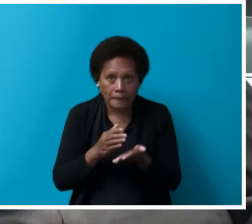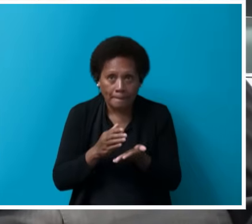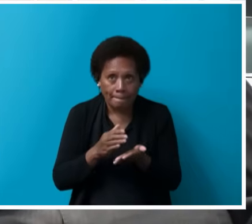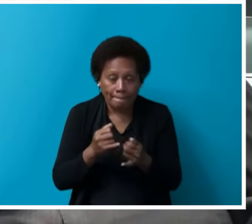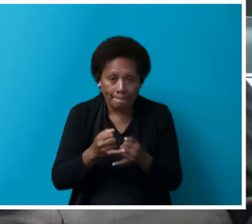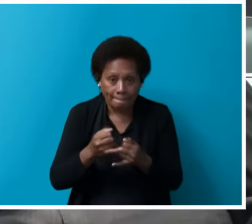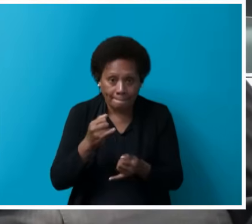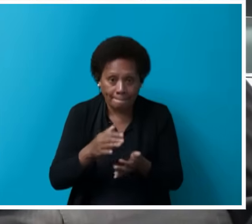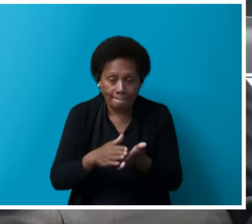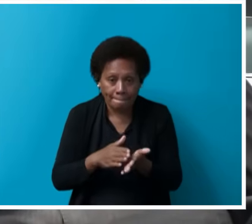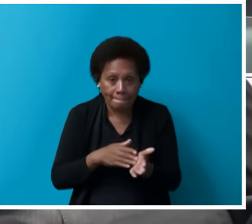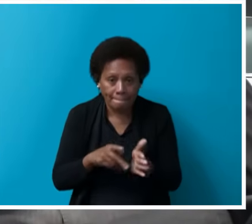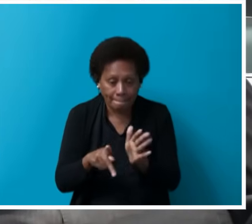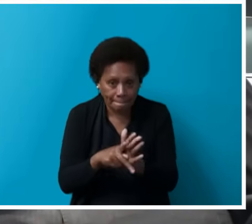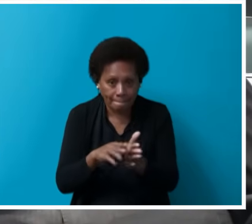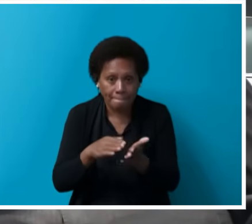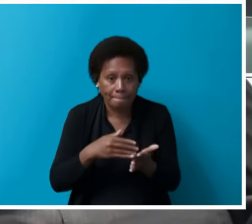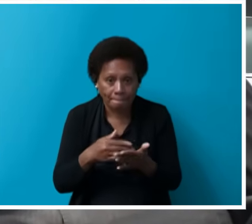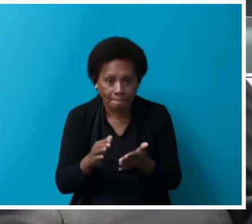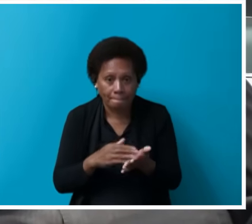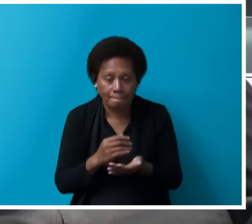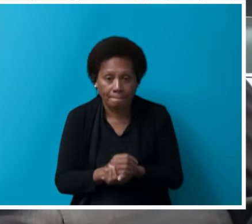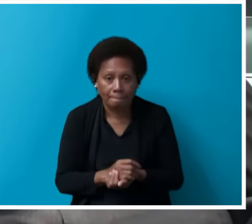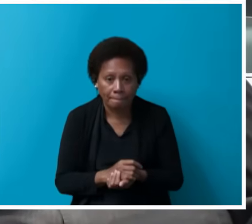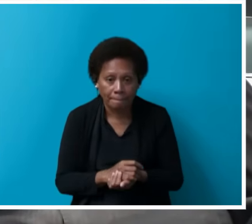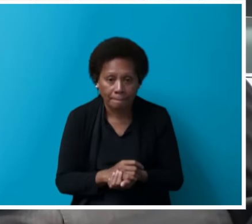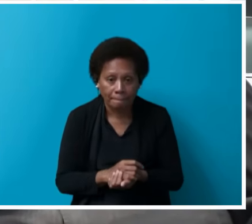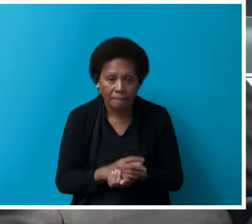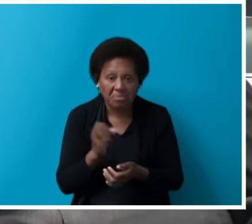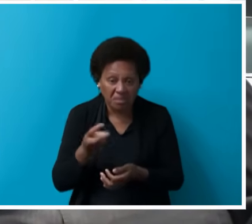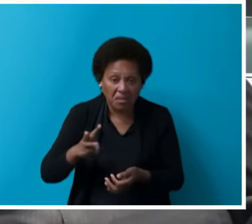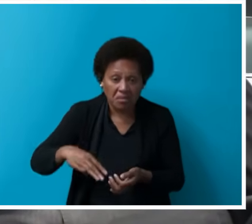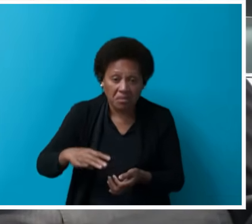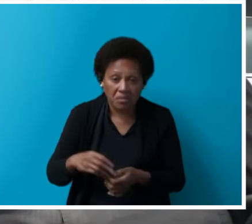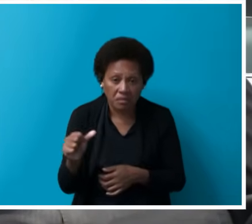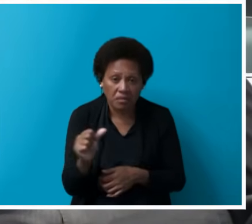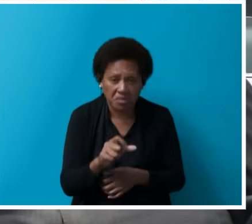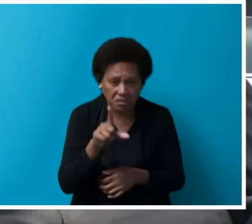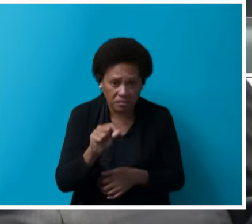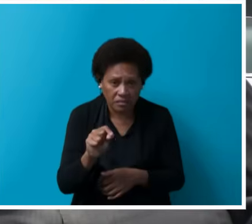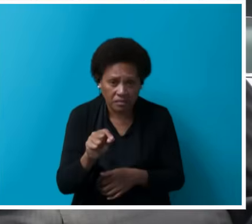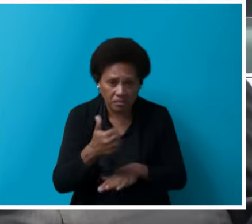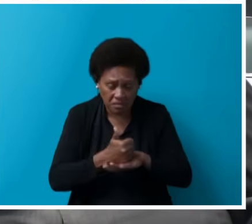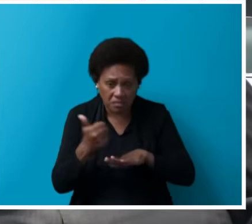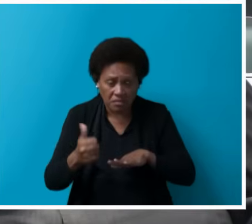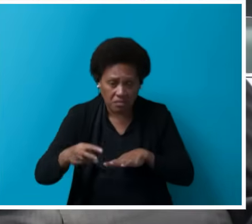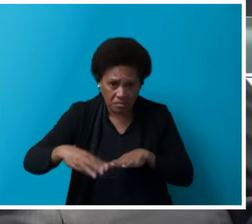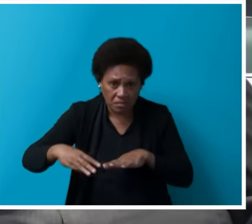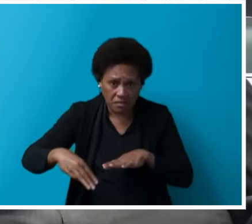you. Is this what you say? Is that what a responsible member of parliament should do? No, Mr. Speaker. Shameful. No.